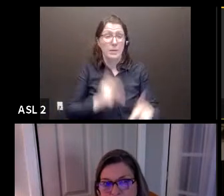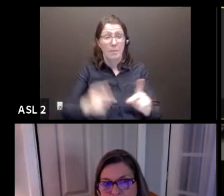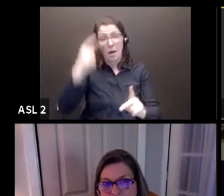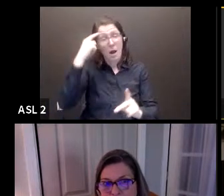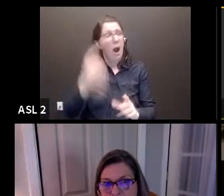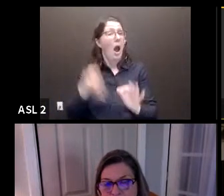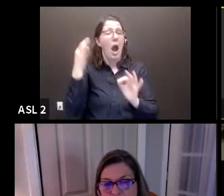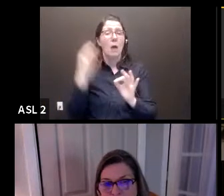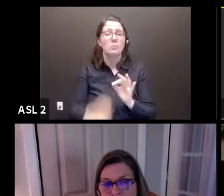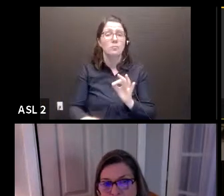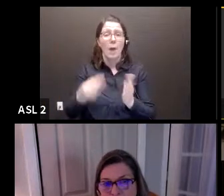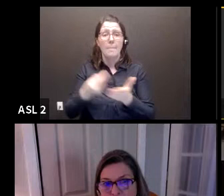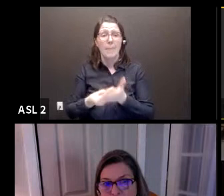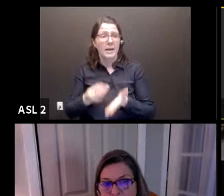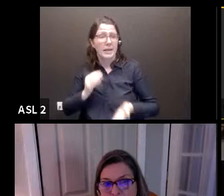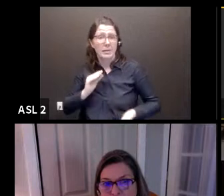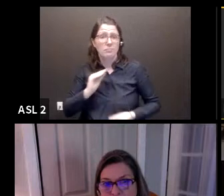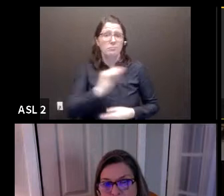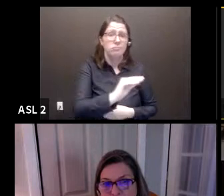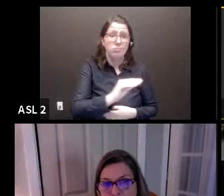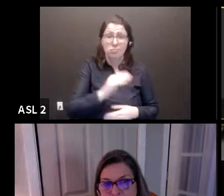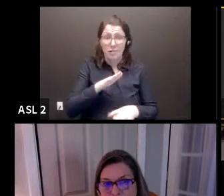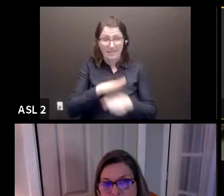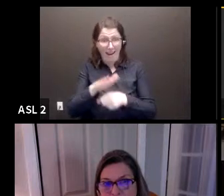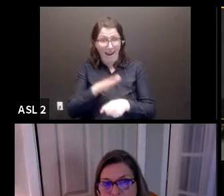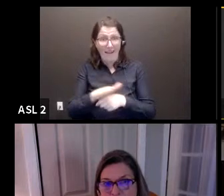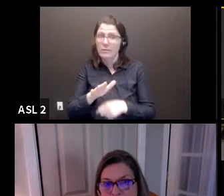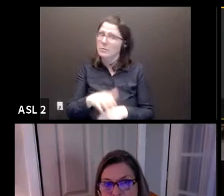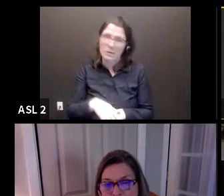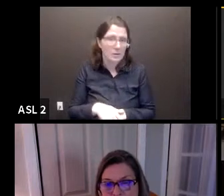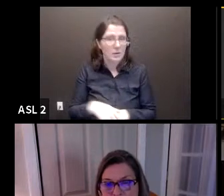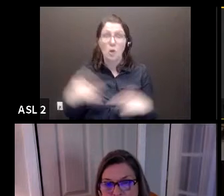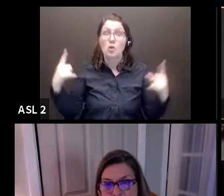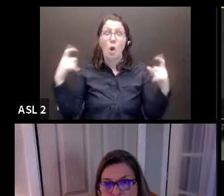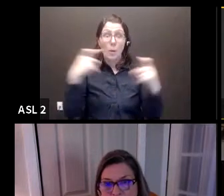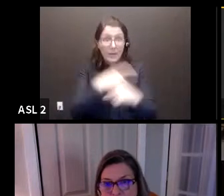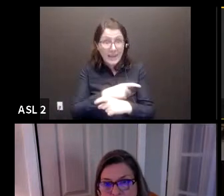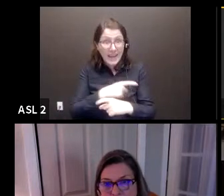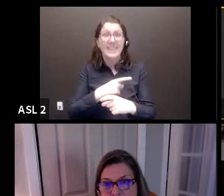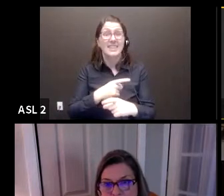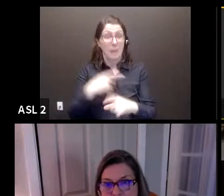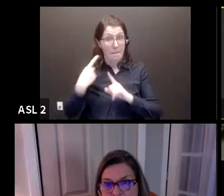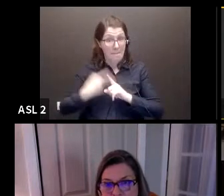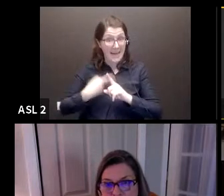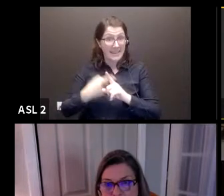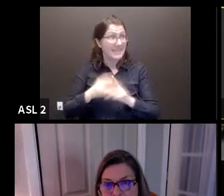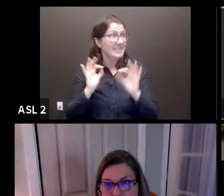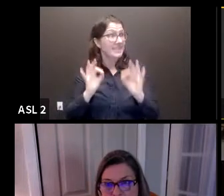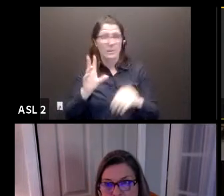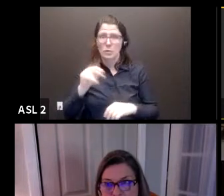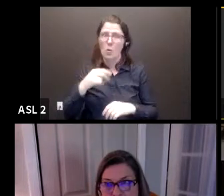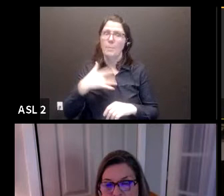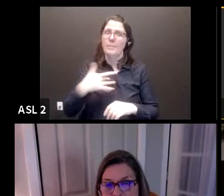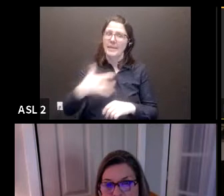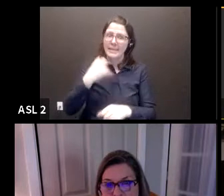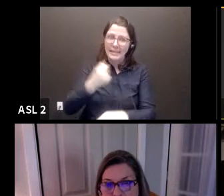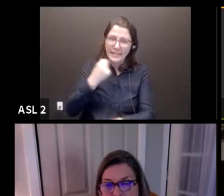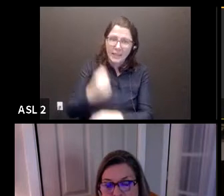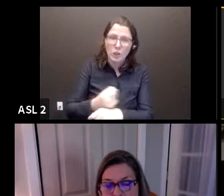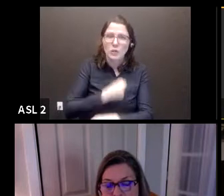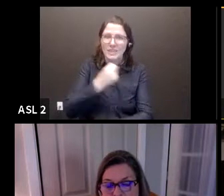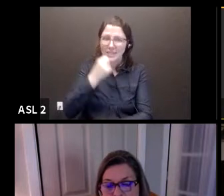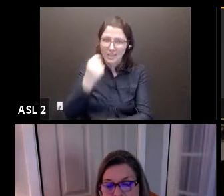very difficult program to to execute it doesn't just take months it usually takes years and in the case of of cahoots